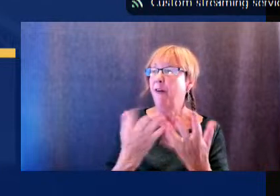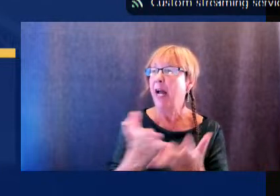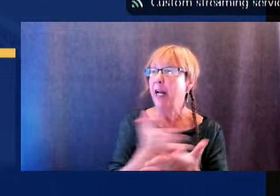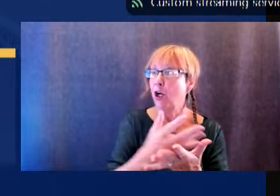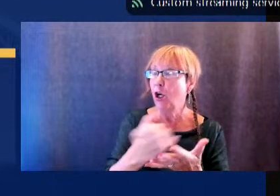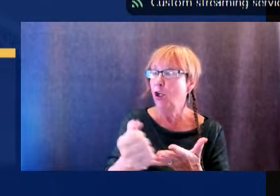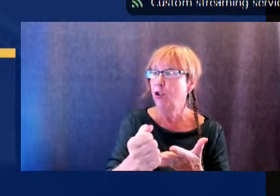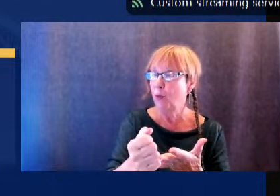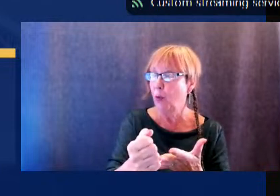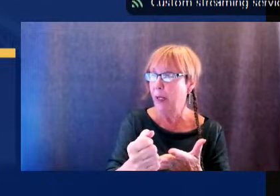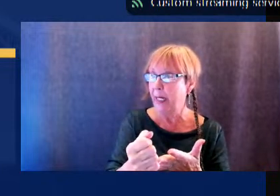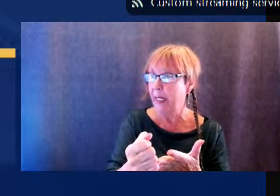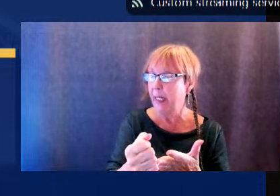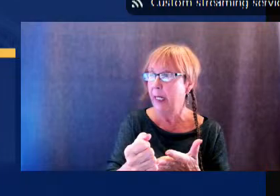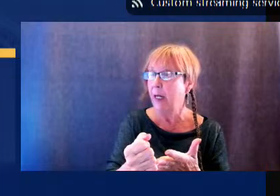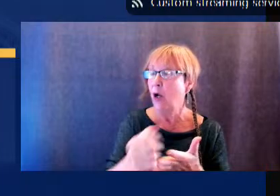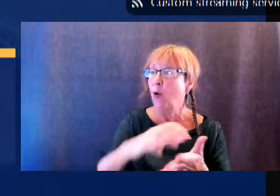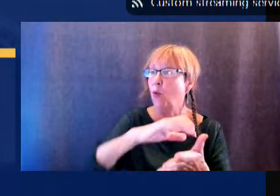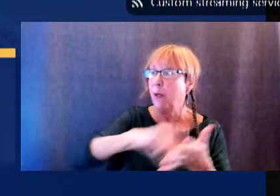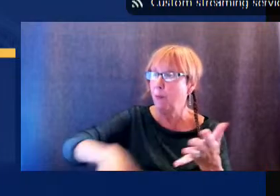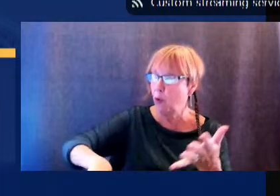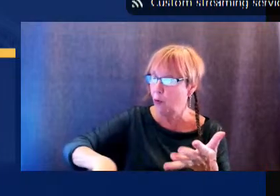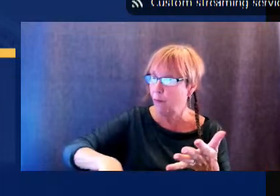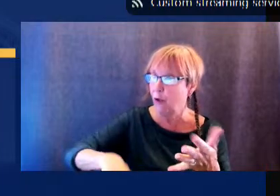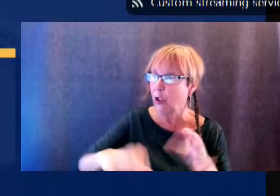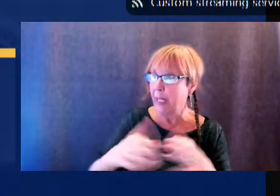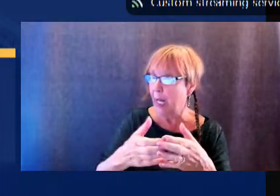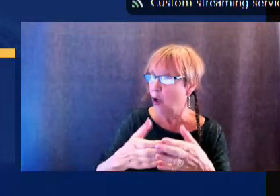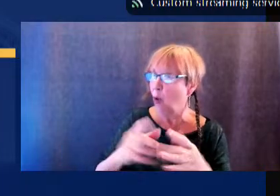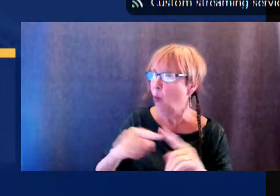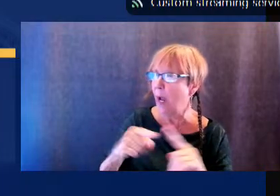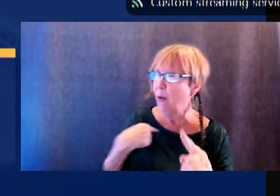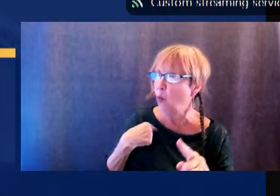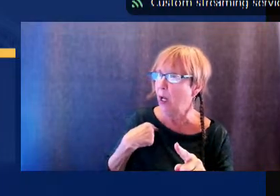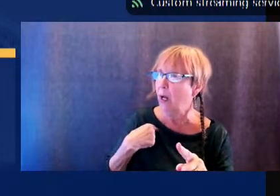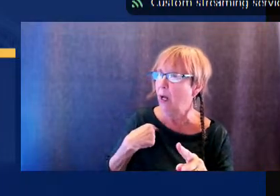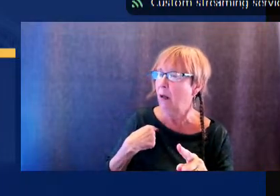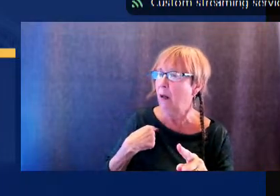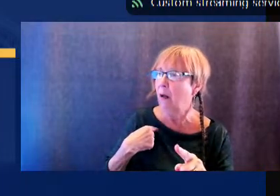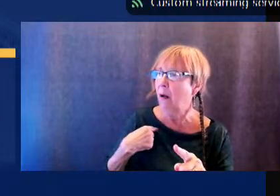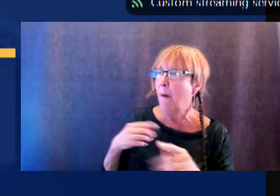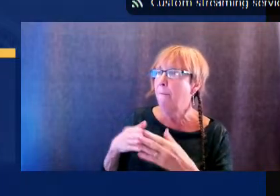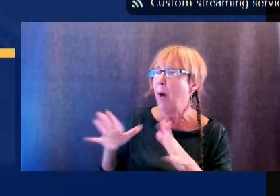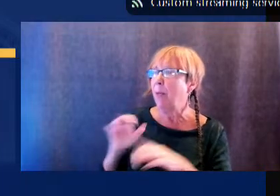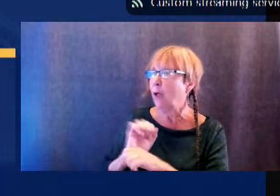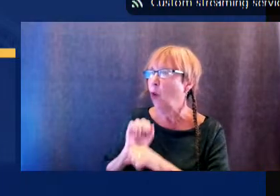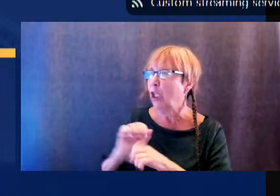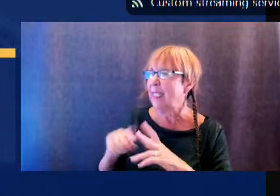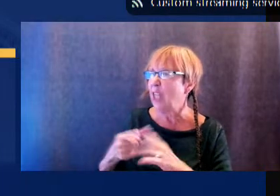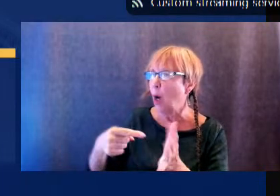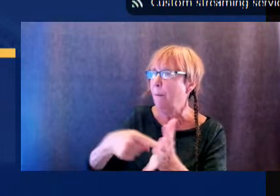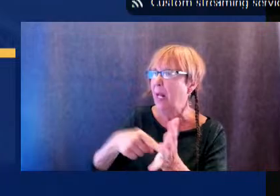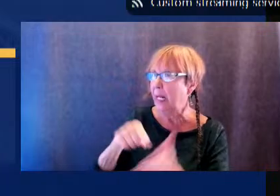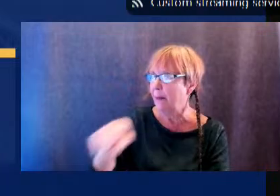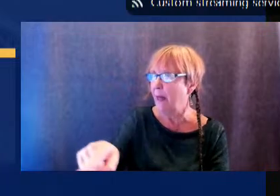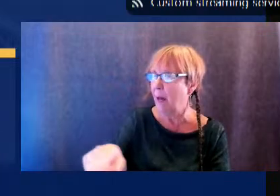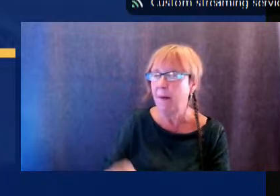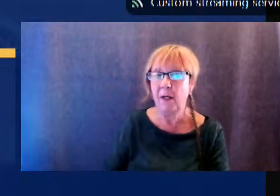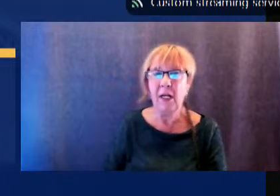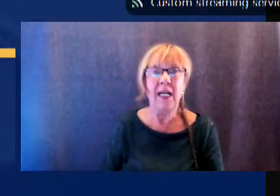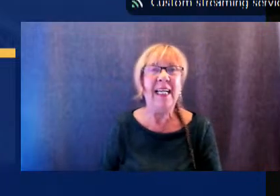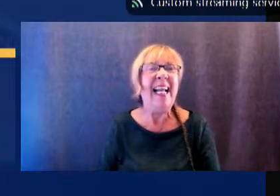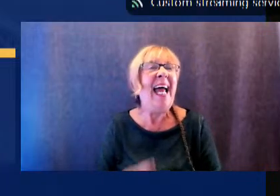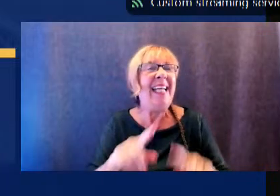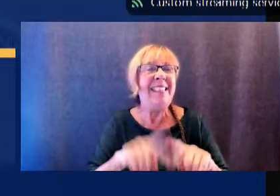Public Works start billing? Great, I'll take that one, Madeline. Thank you. So that will vary based on the individual